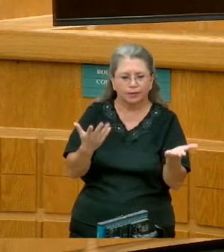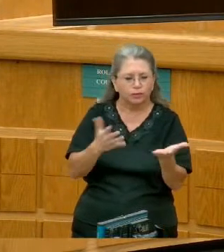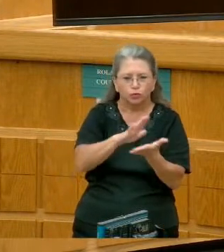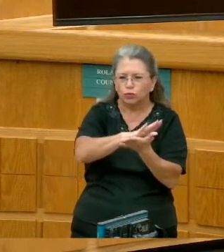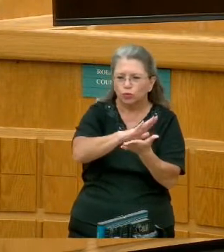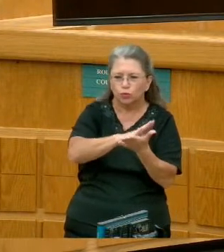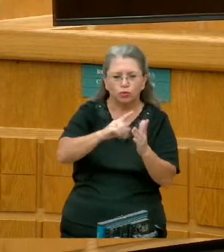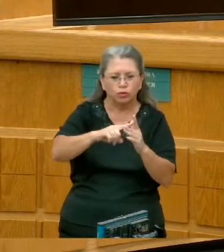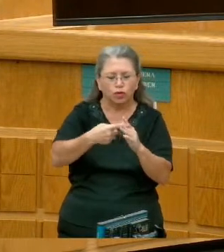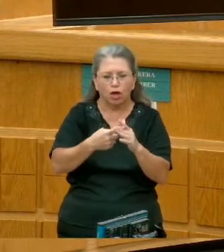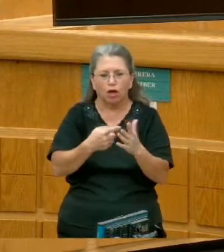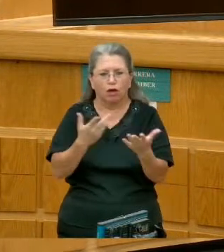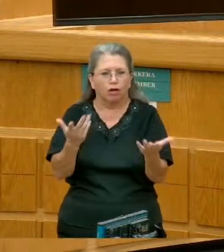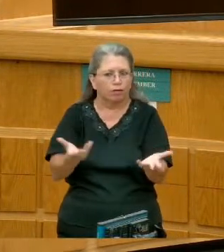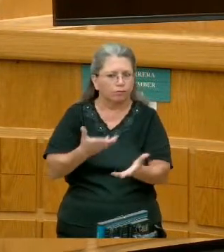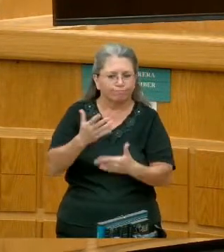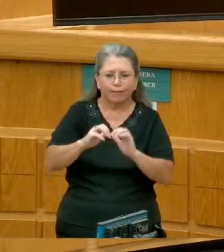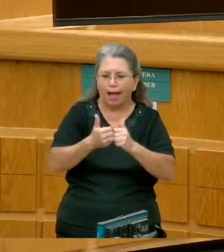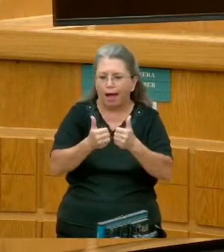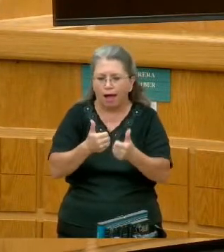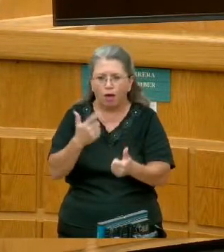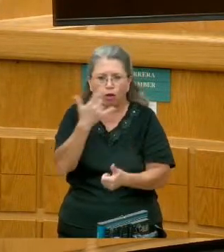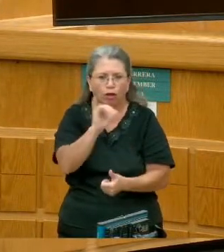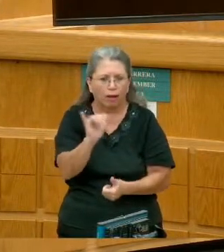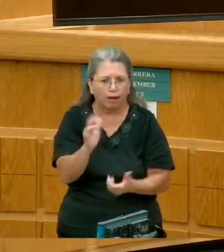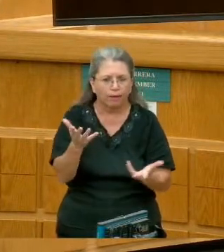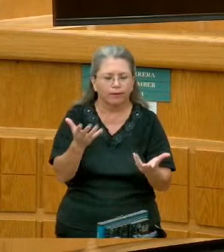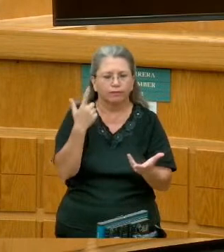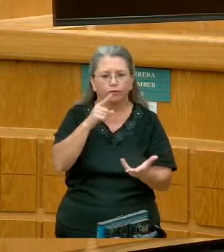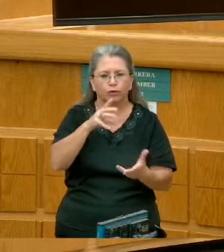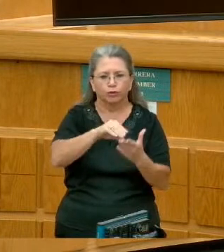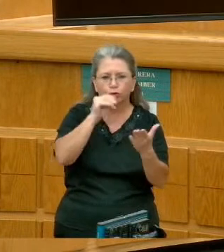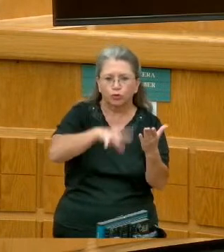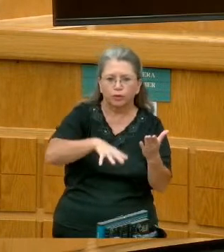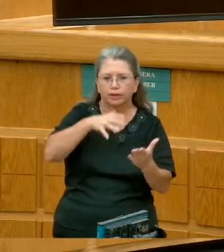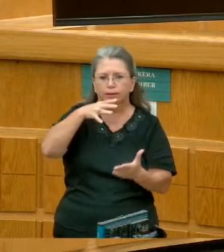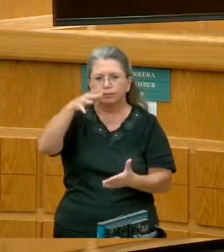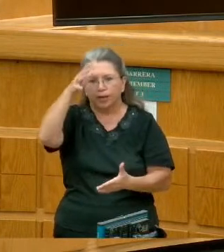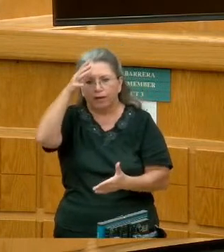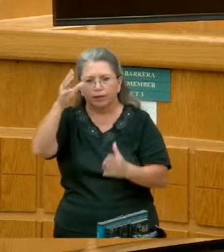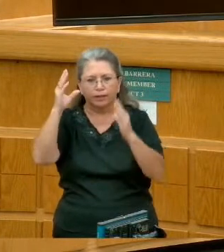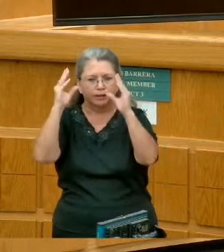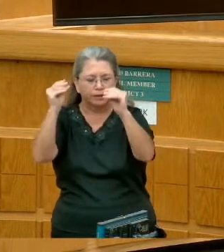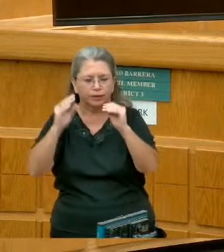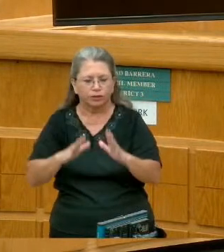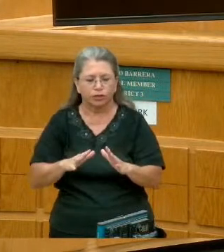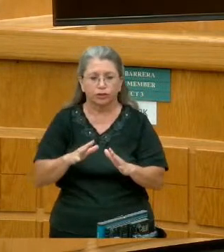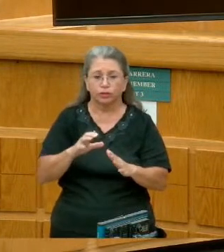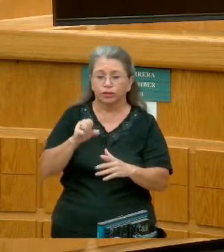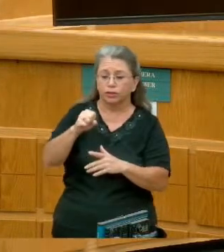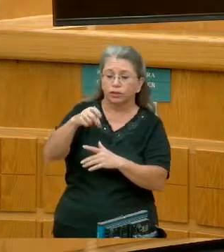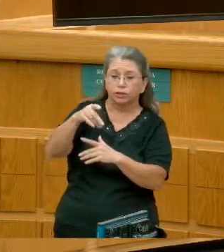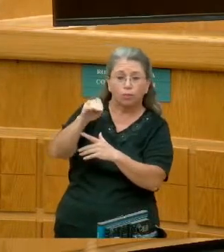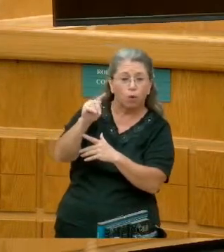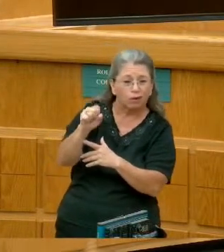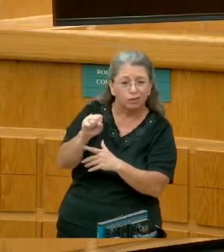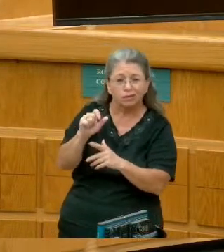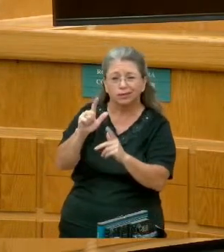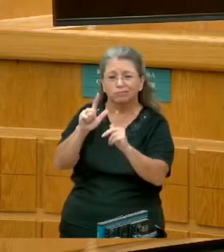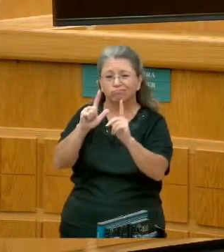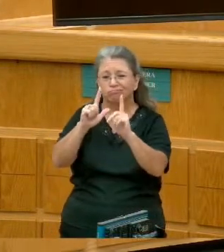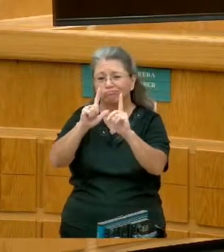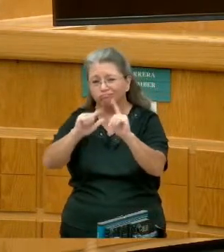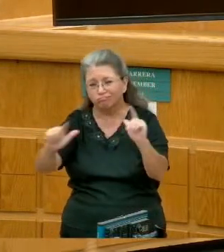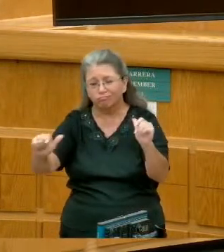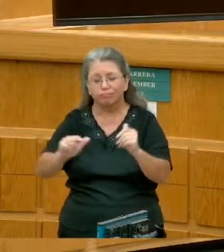to look like for students and for parents and for teachers and for sports lovers and so on.